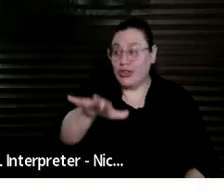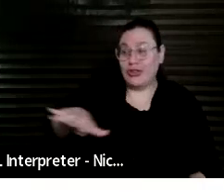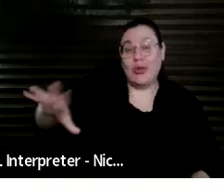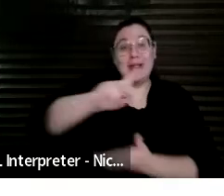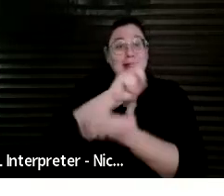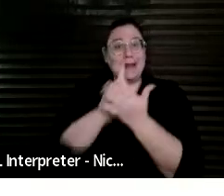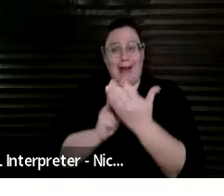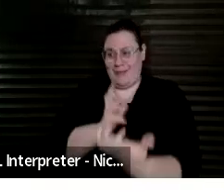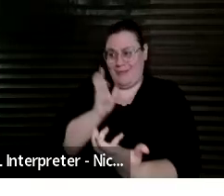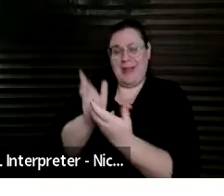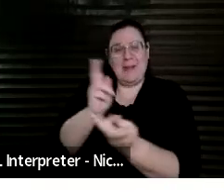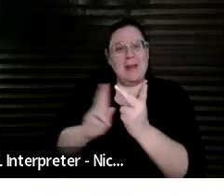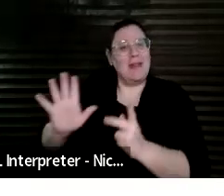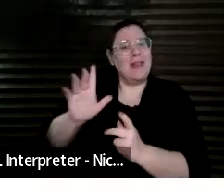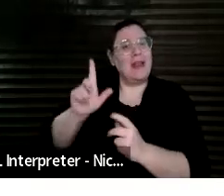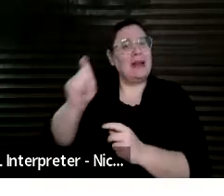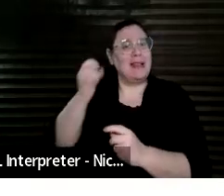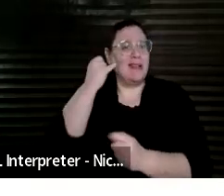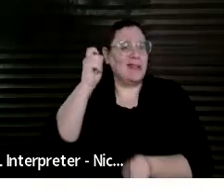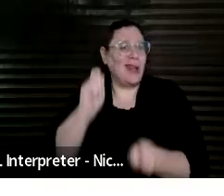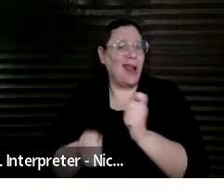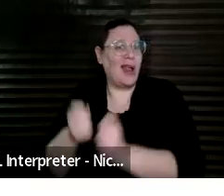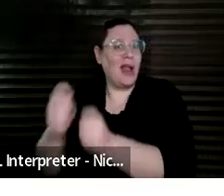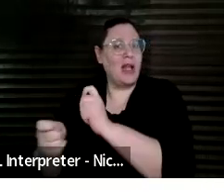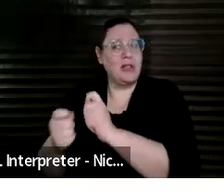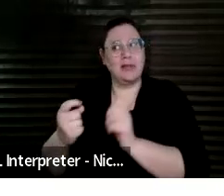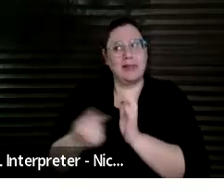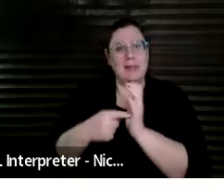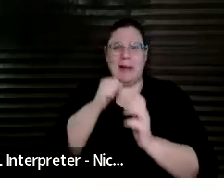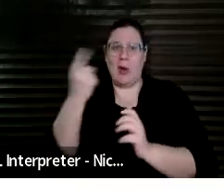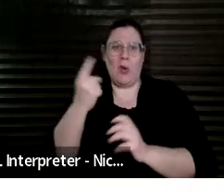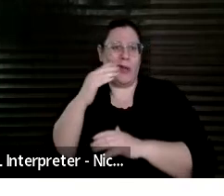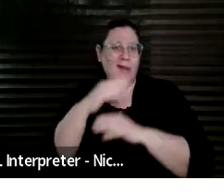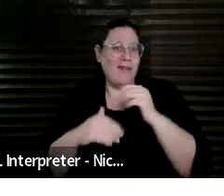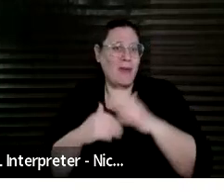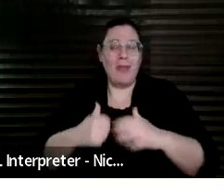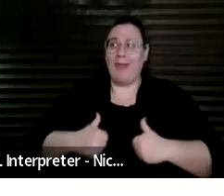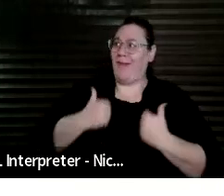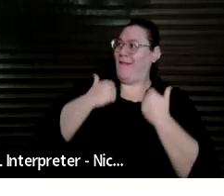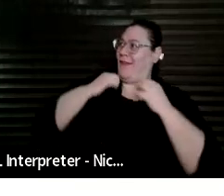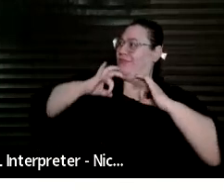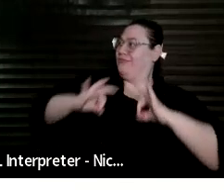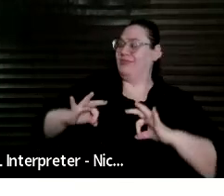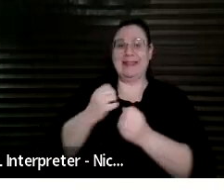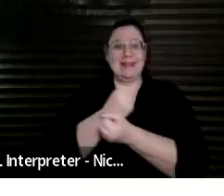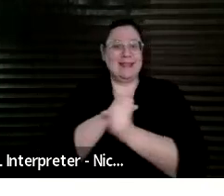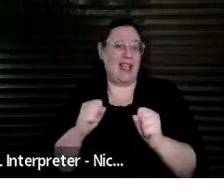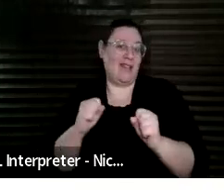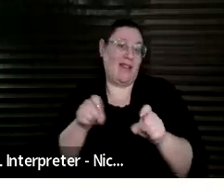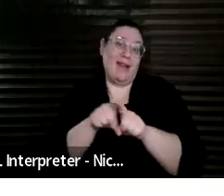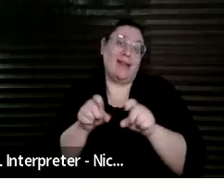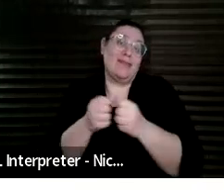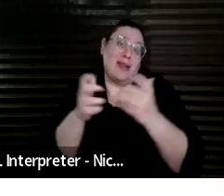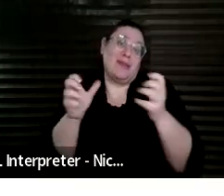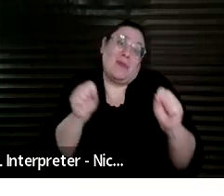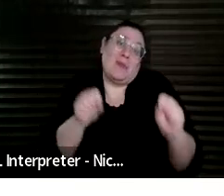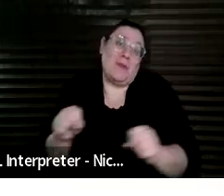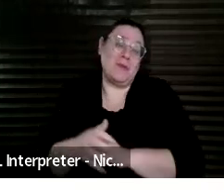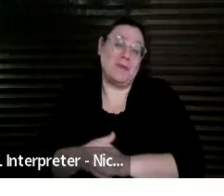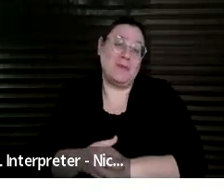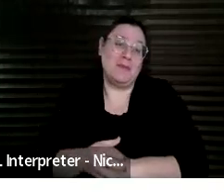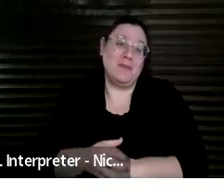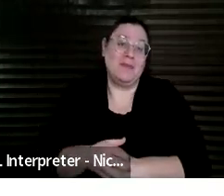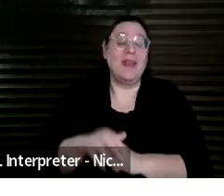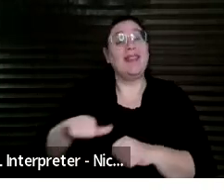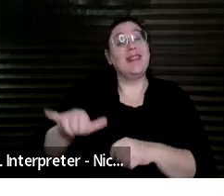changing needs, they're not always as comfortable, livable, and safe as they could be. This video invites